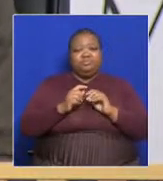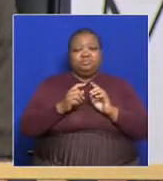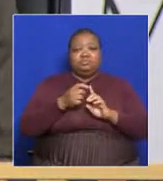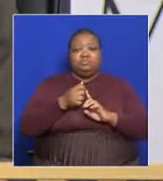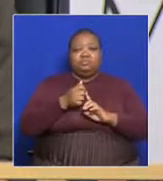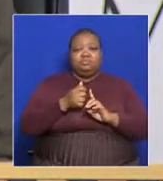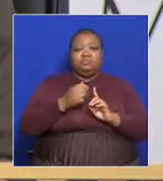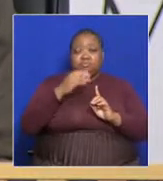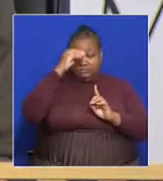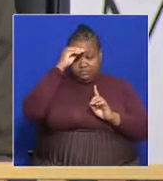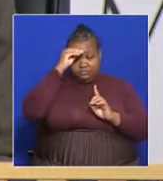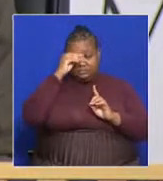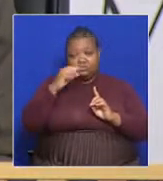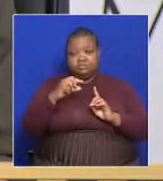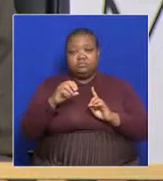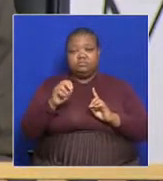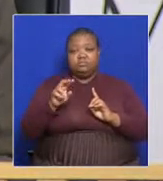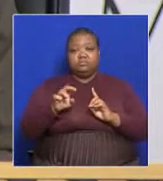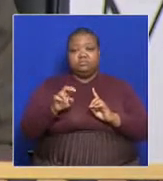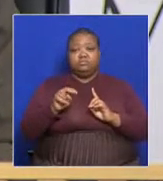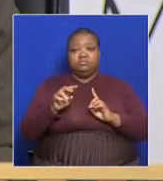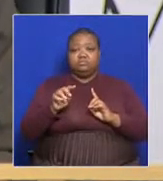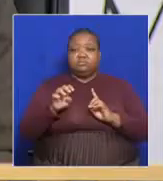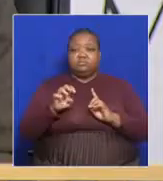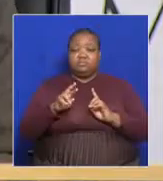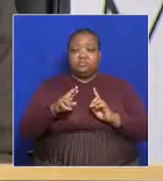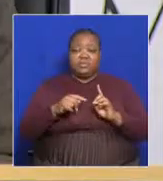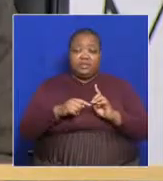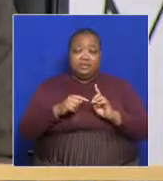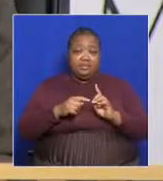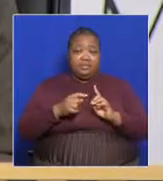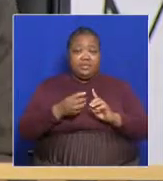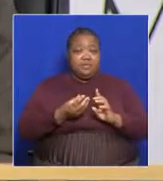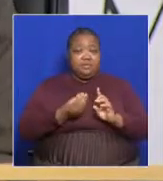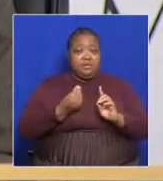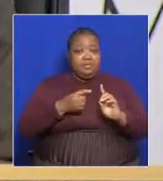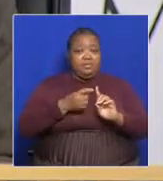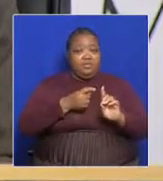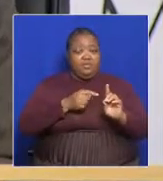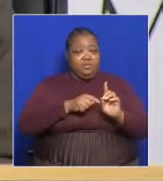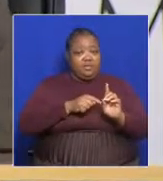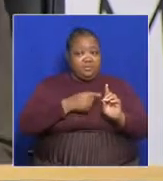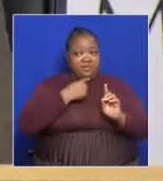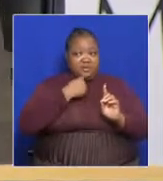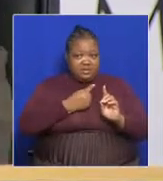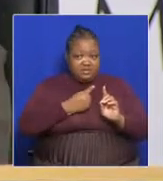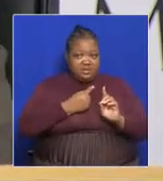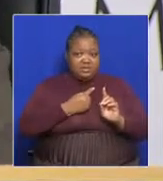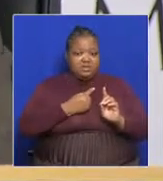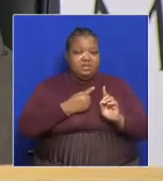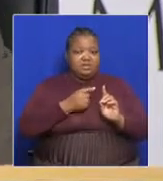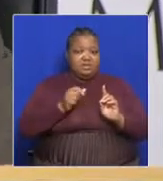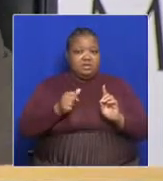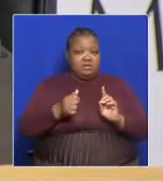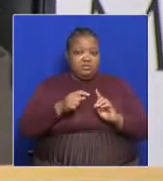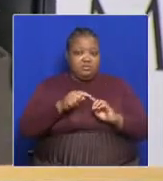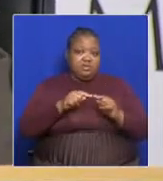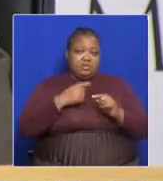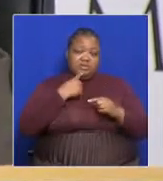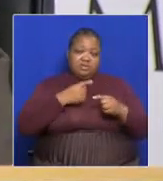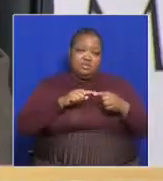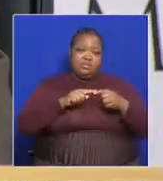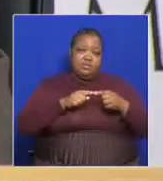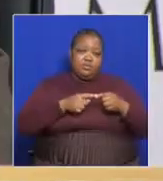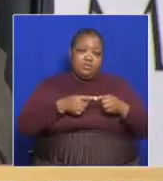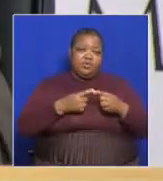I obtained from him, if he says otherwise, then I'll say, Commissioner, you have a point here. These statements, when they were